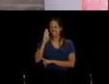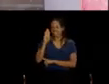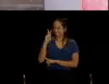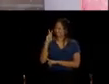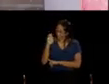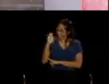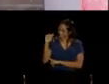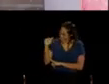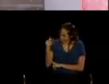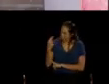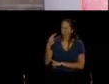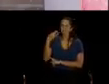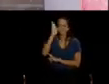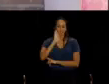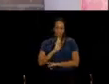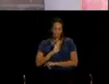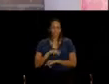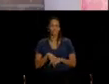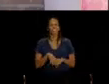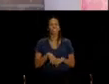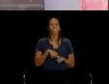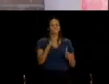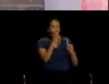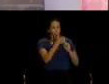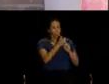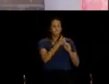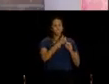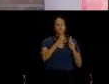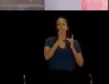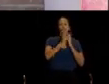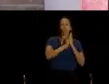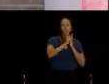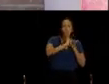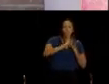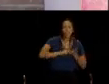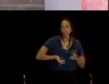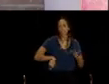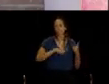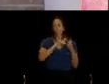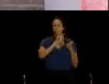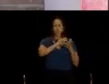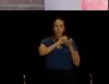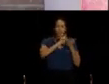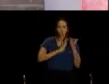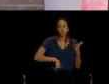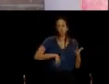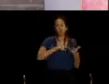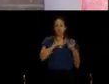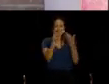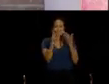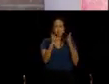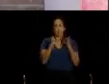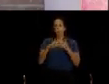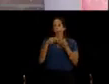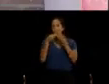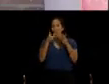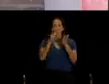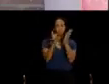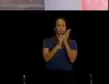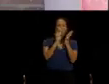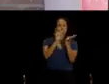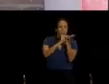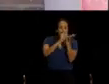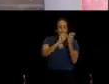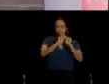a journalist, a writer. Her work has appeared in several publications like Teen Vogue,